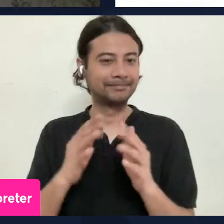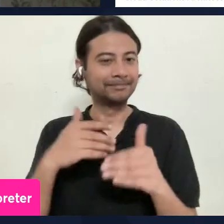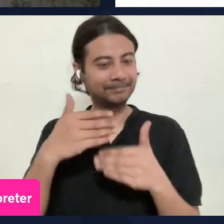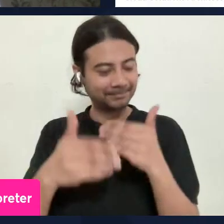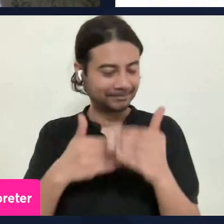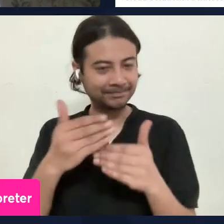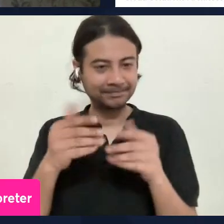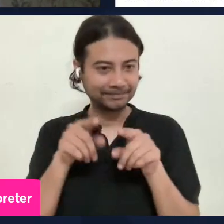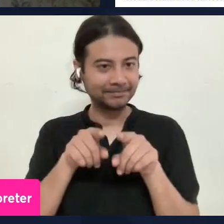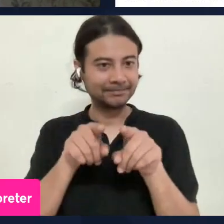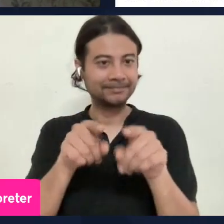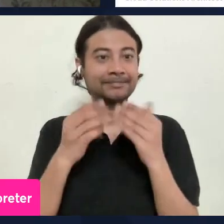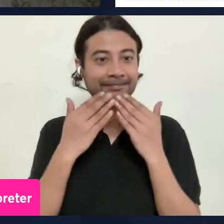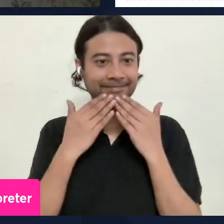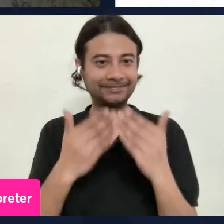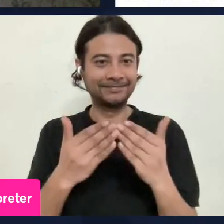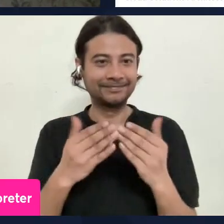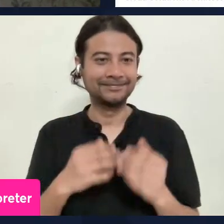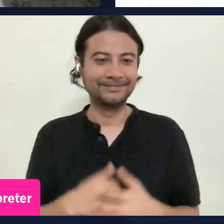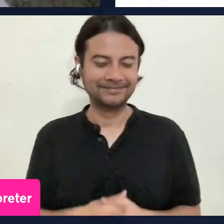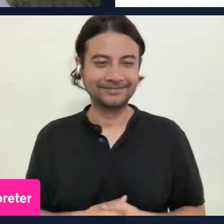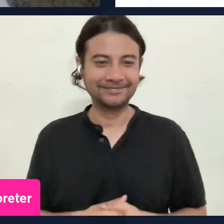that.